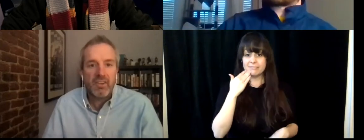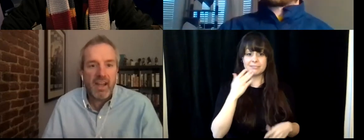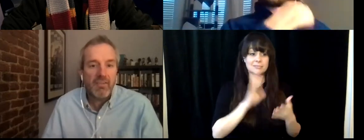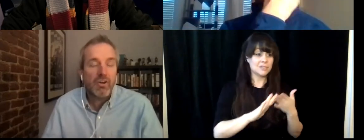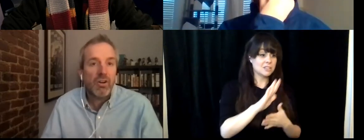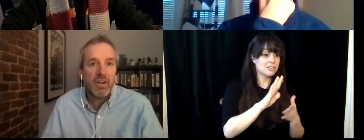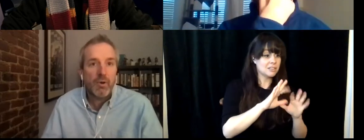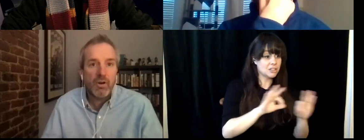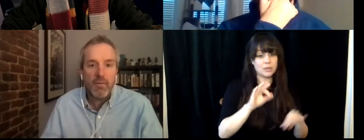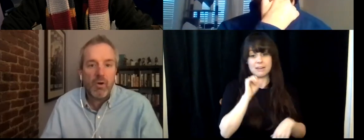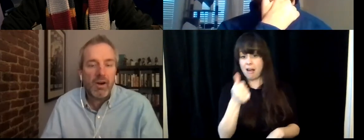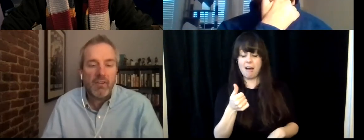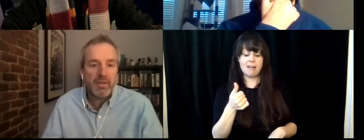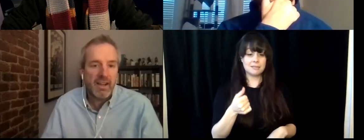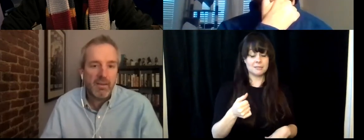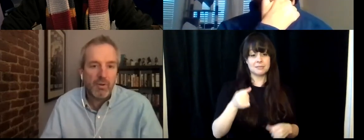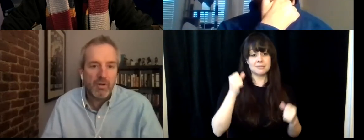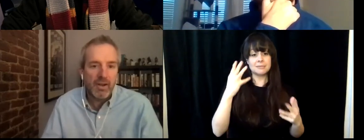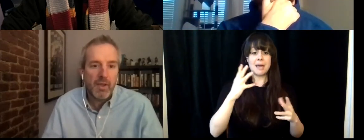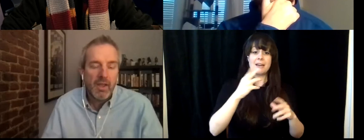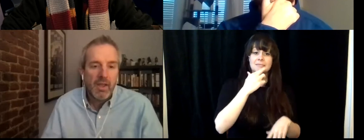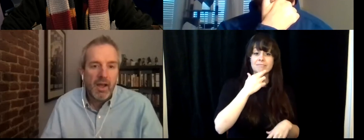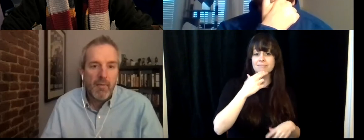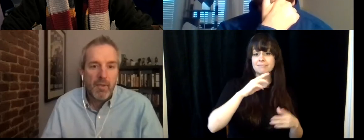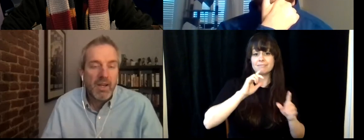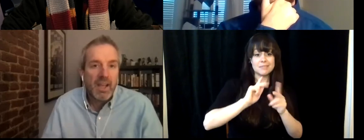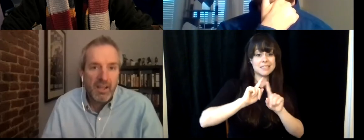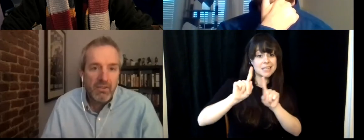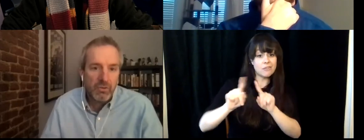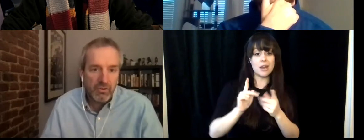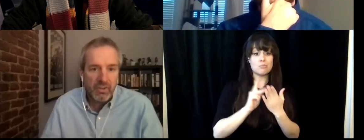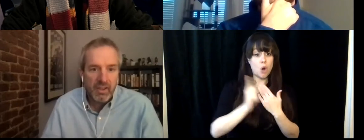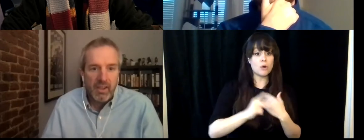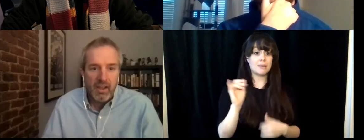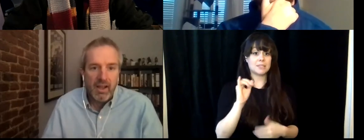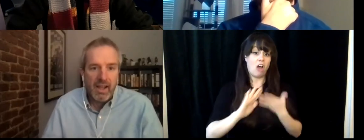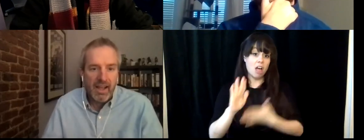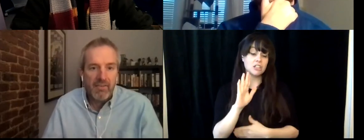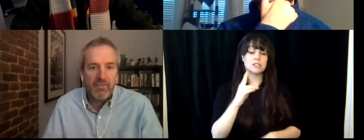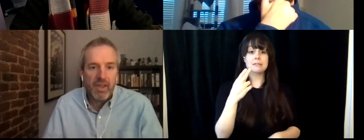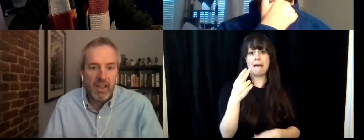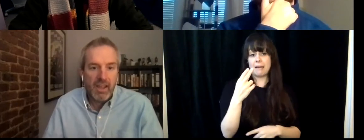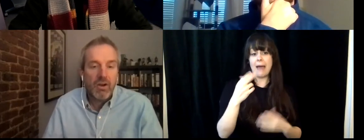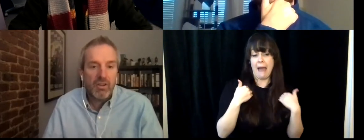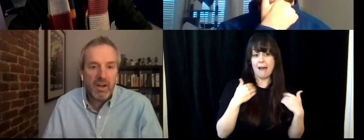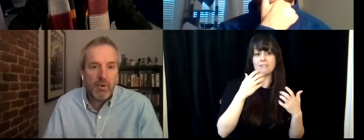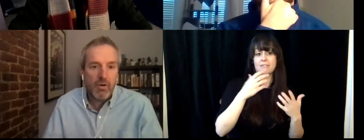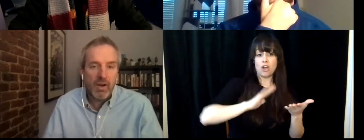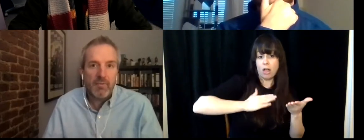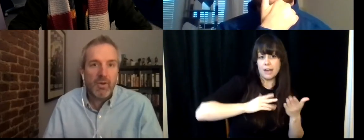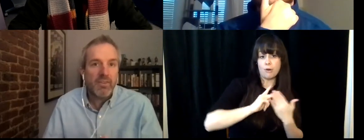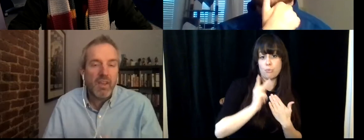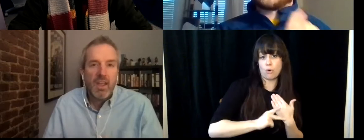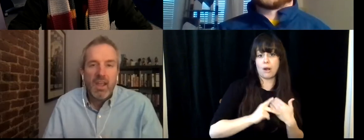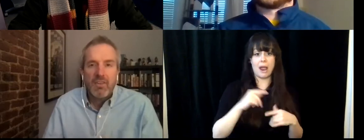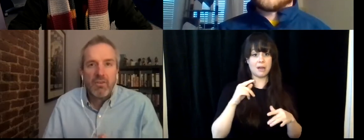colleges that have a culinary program or a hospitality program. Many high schools have a culinary program.